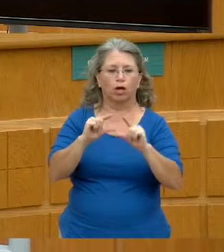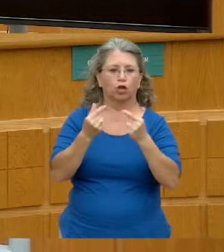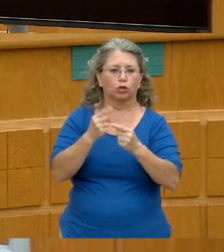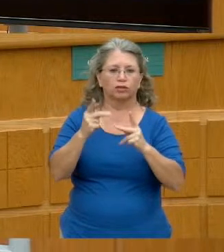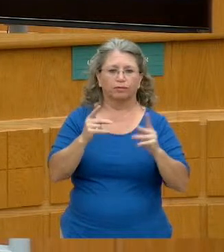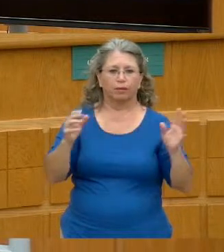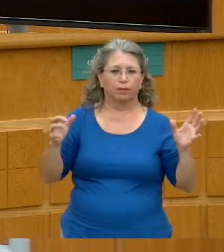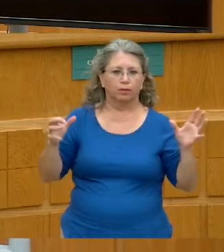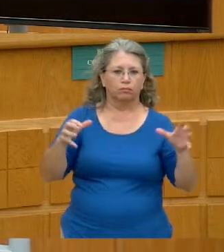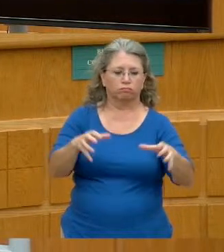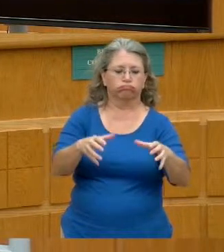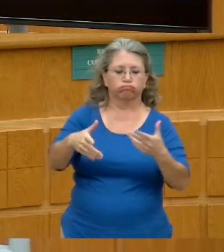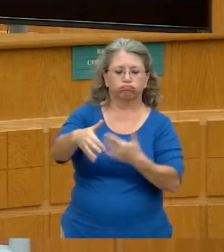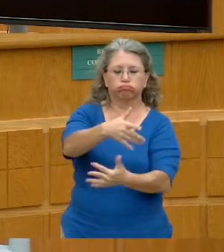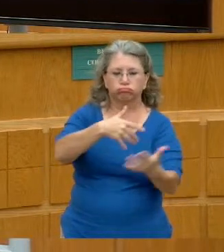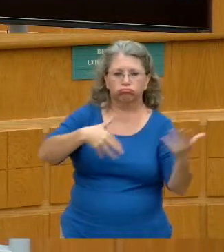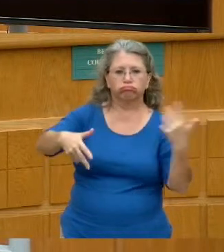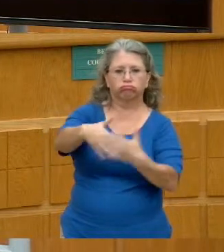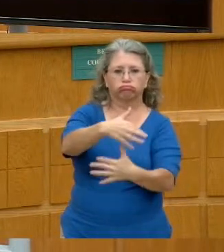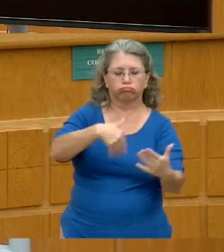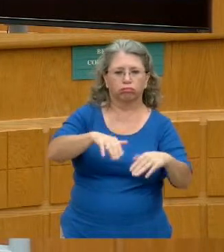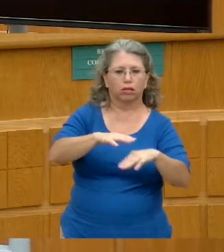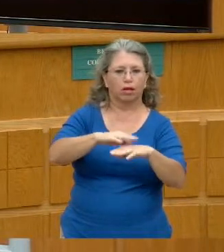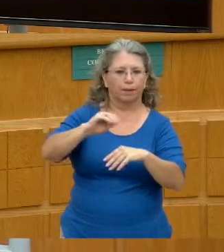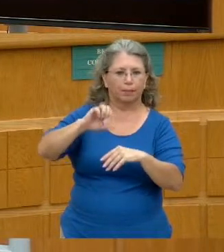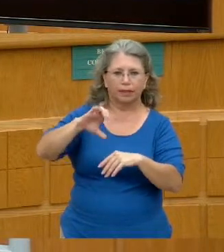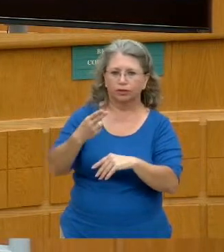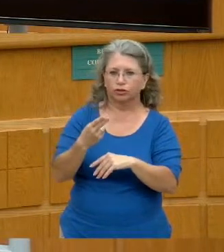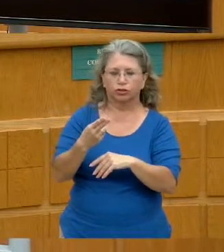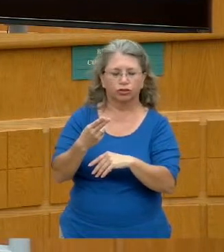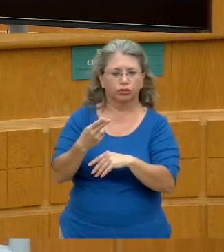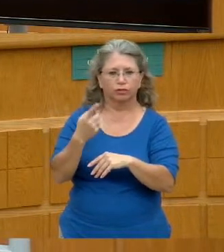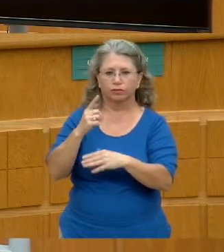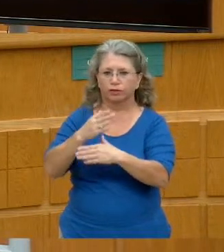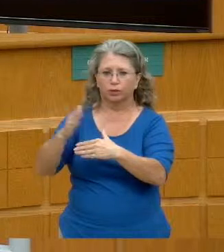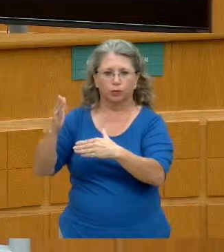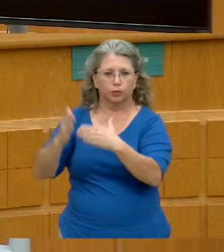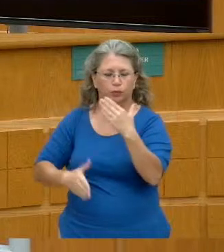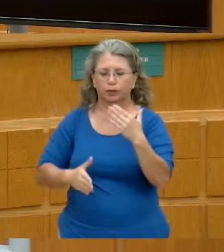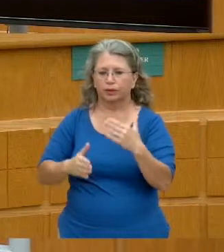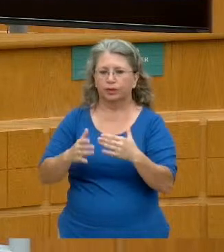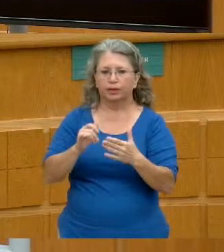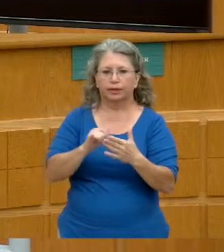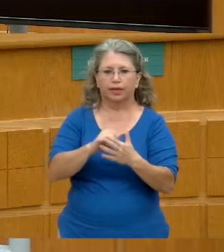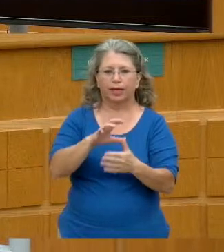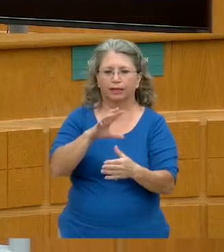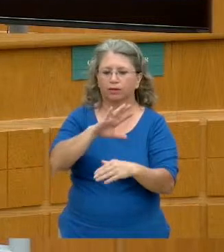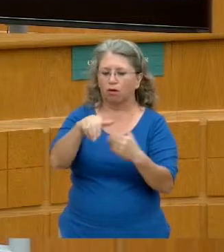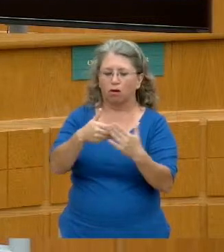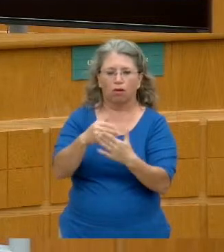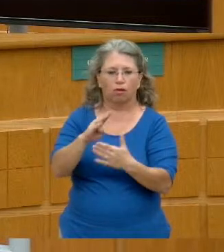hanging out on the beach as we normally do. And that goes for both the bay beaches and the Gulf beaches.